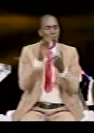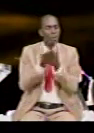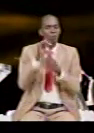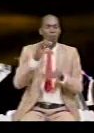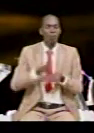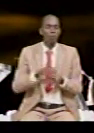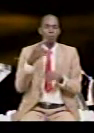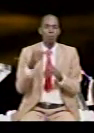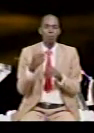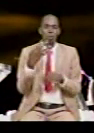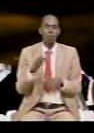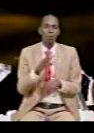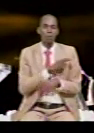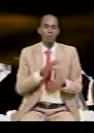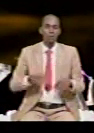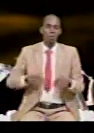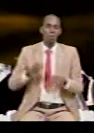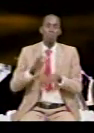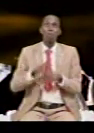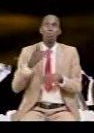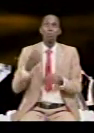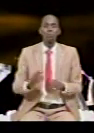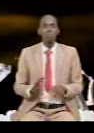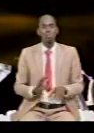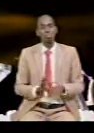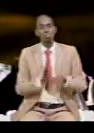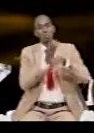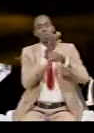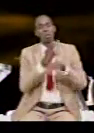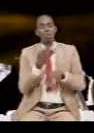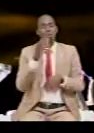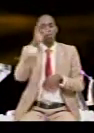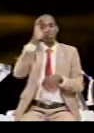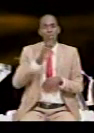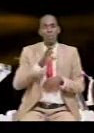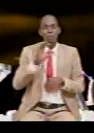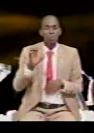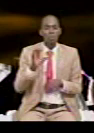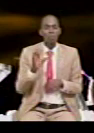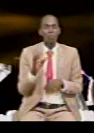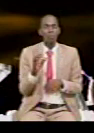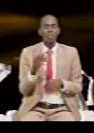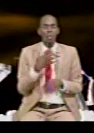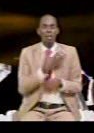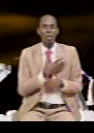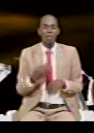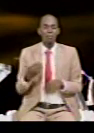cross of the Lord Jesus Christ for us, for